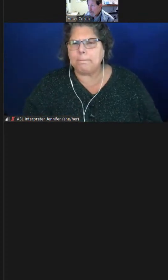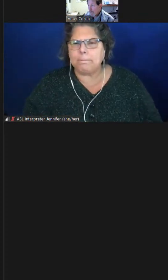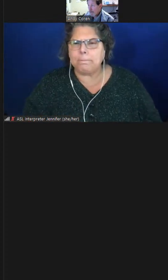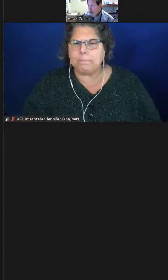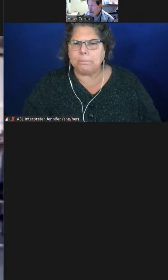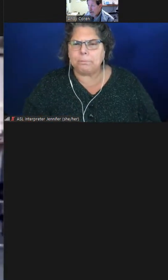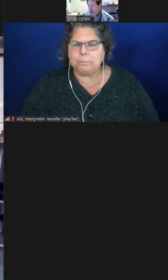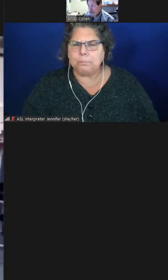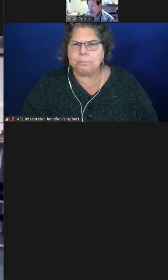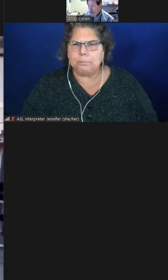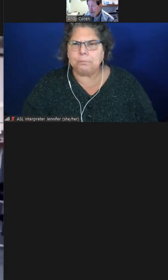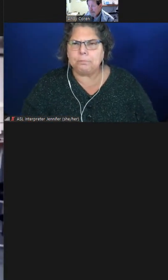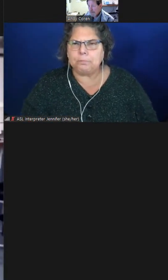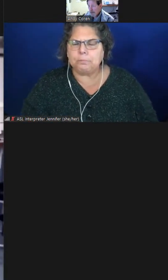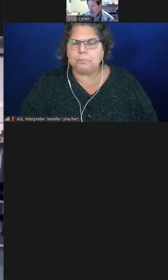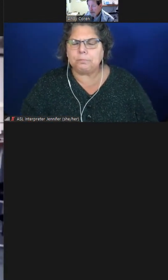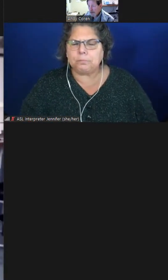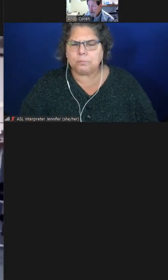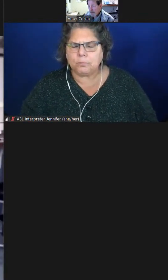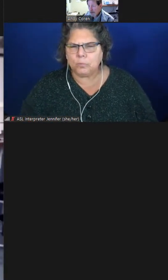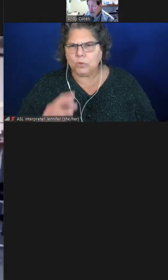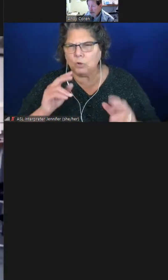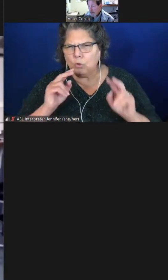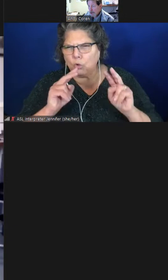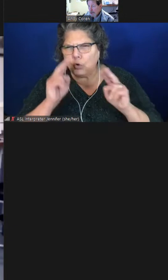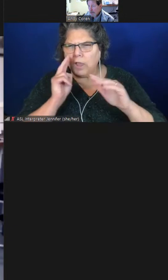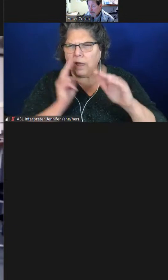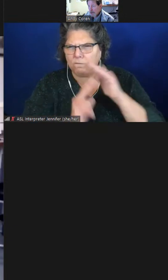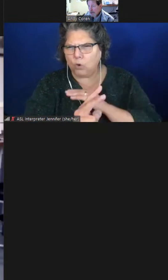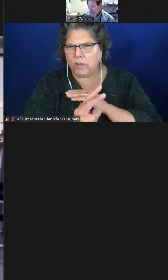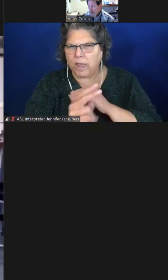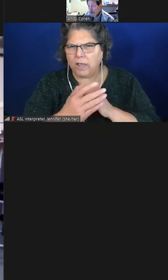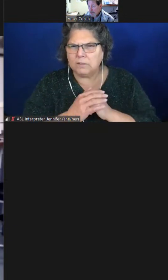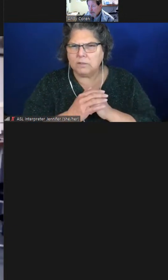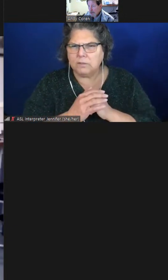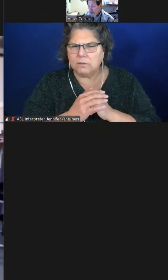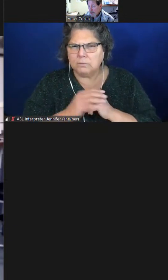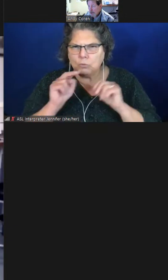The forecasts. Let's look at the county.